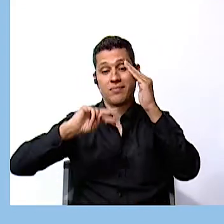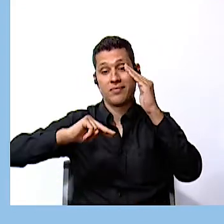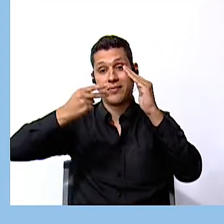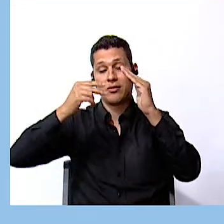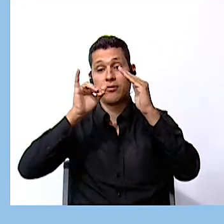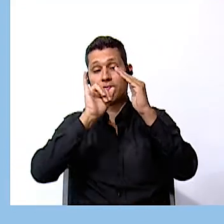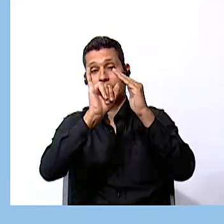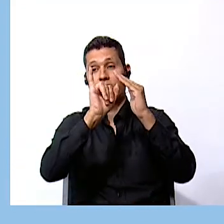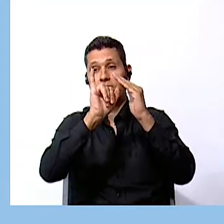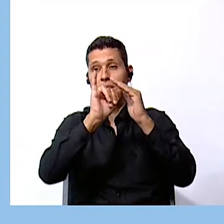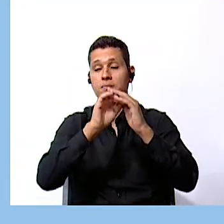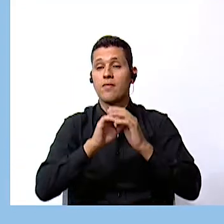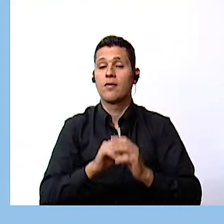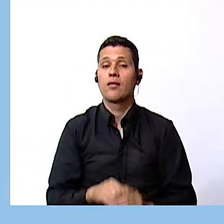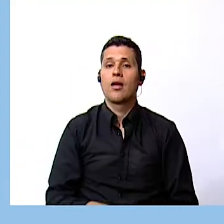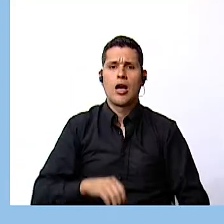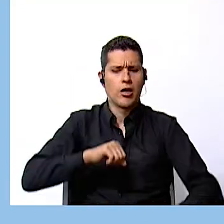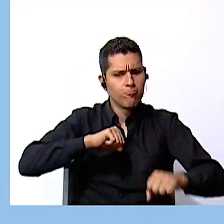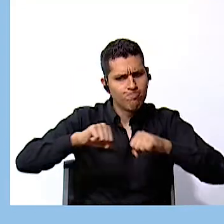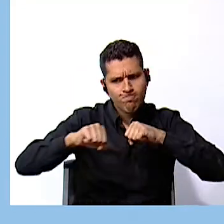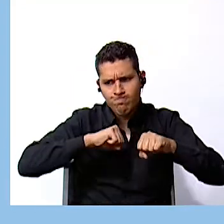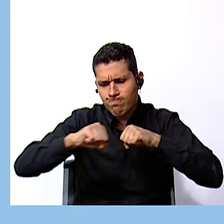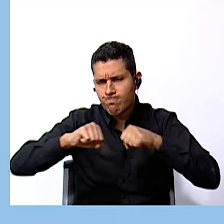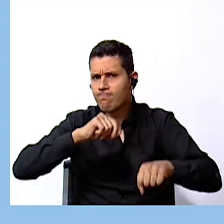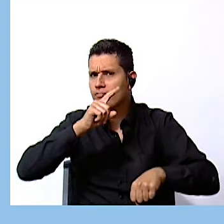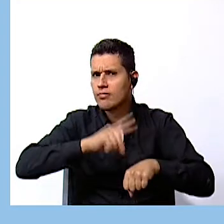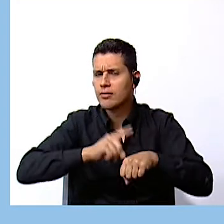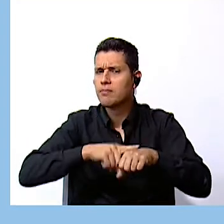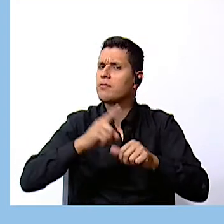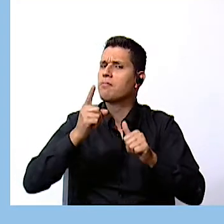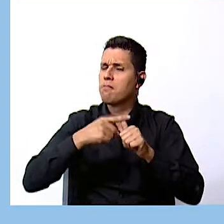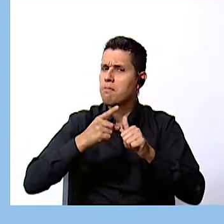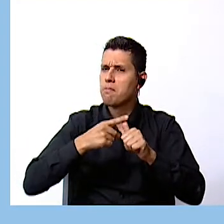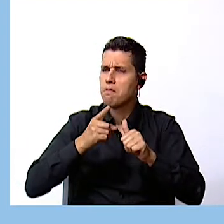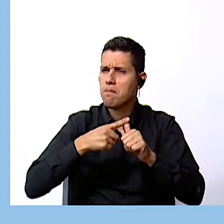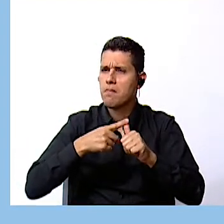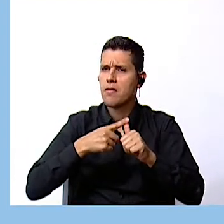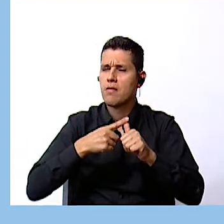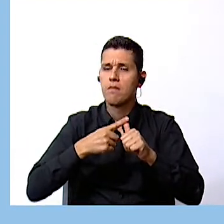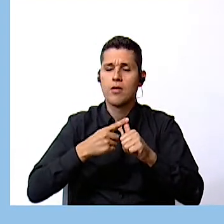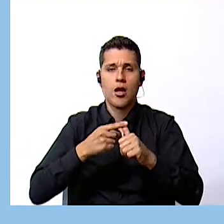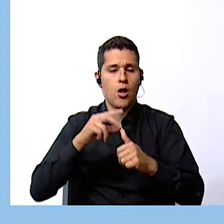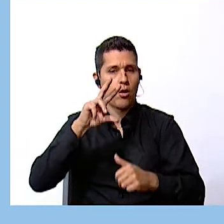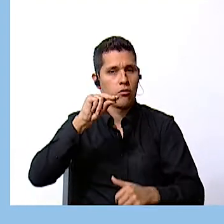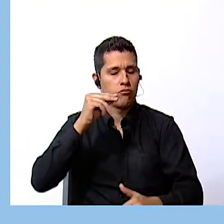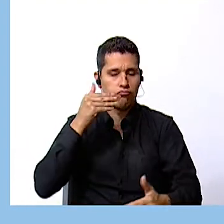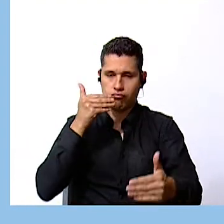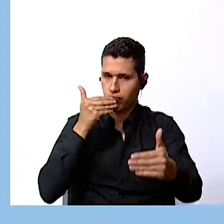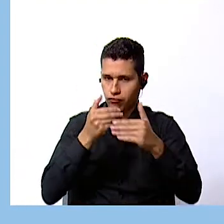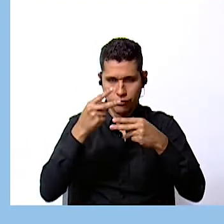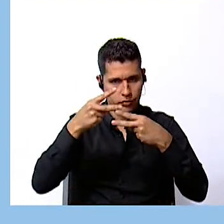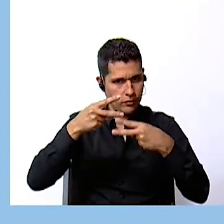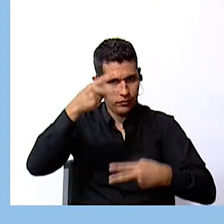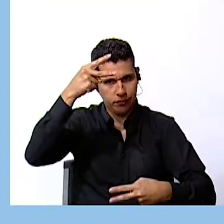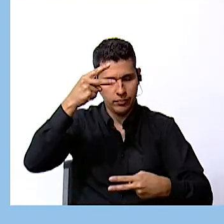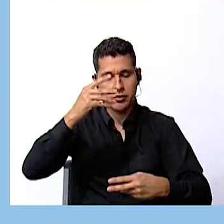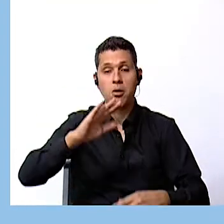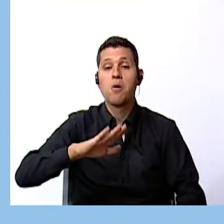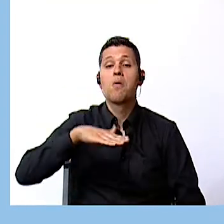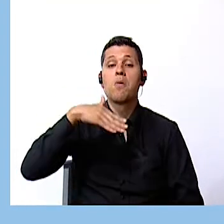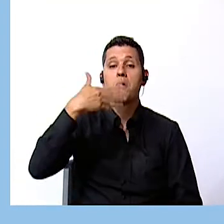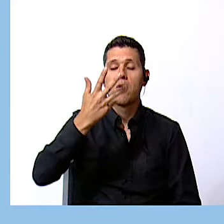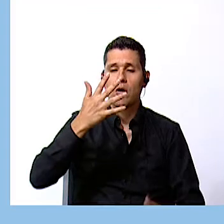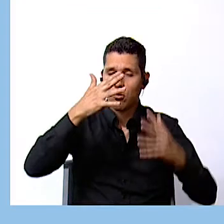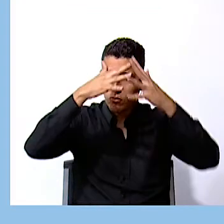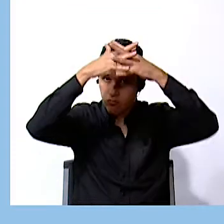During an earthquake, first, don't stand near windows. Then, cover